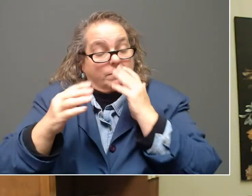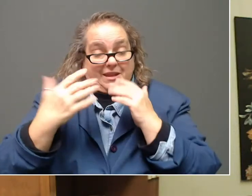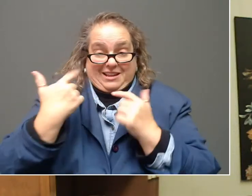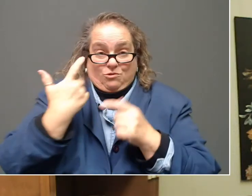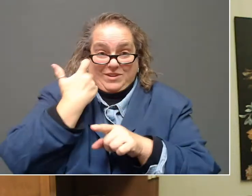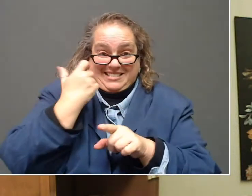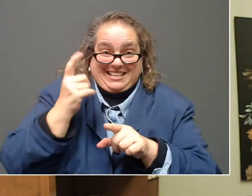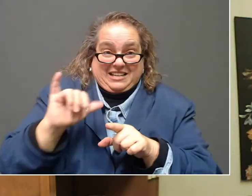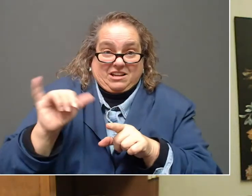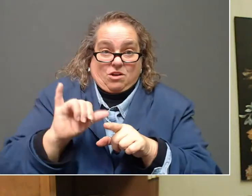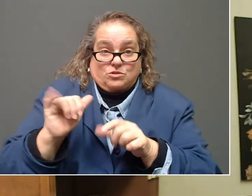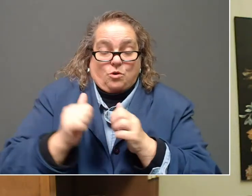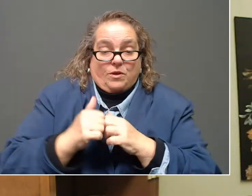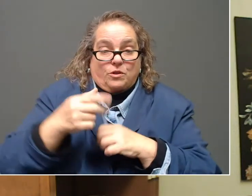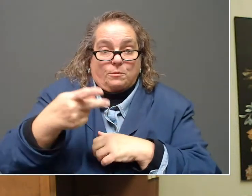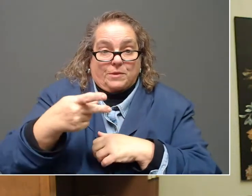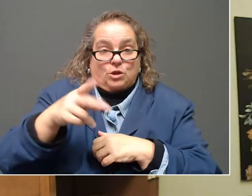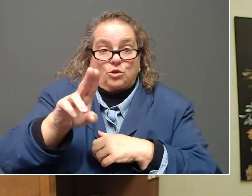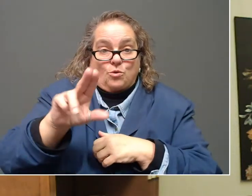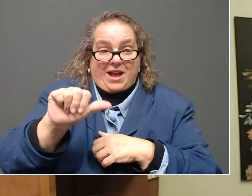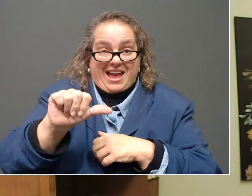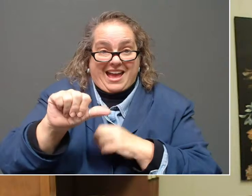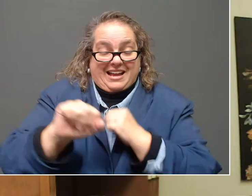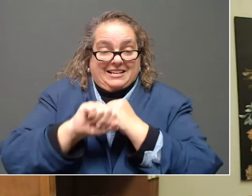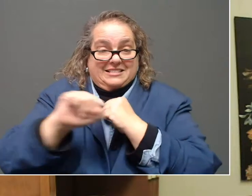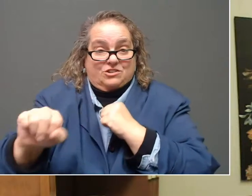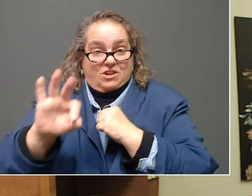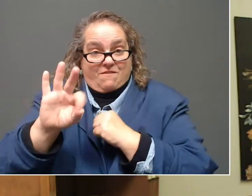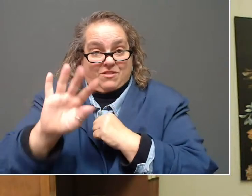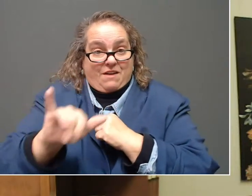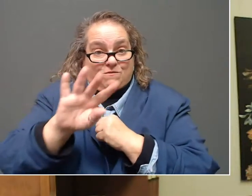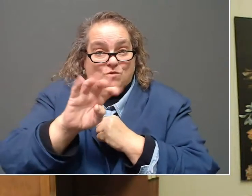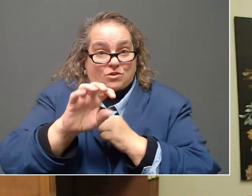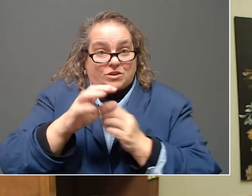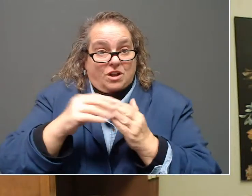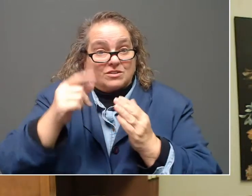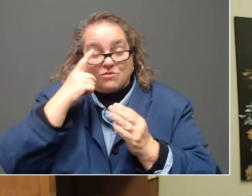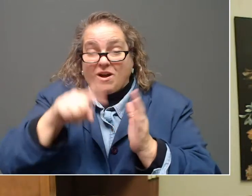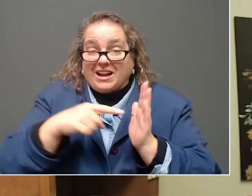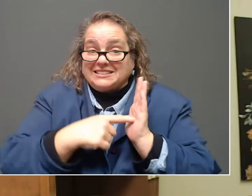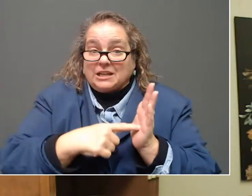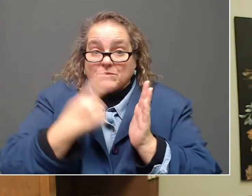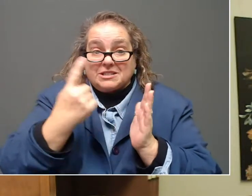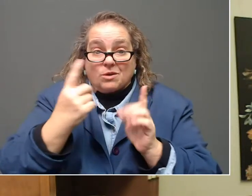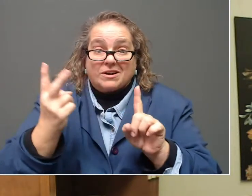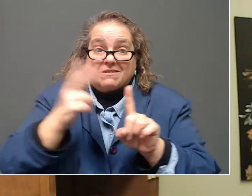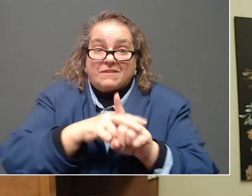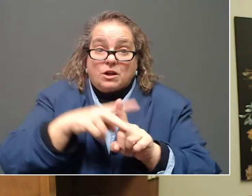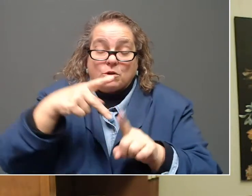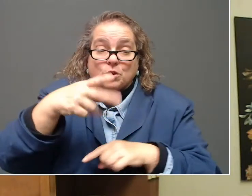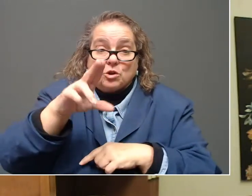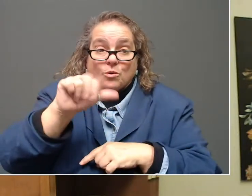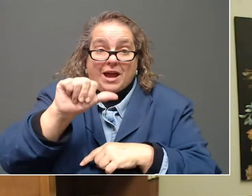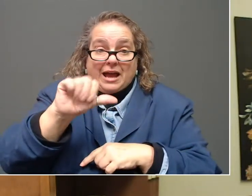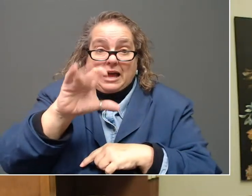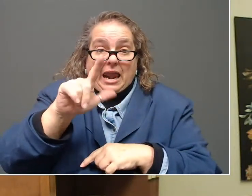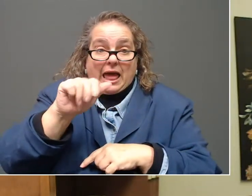KYOU1099@ky.gov. So you can email there and get those questions answered if you think you have that mass claim